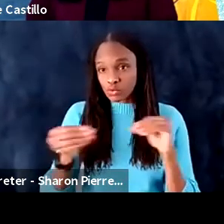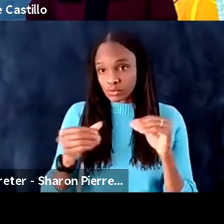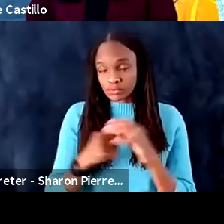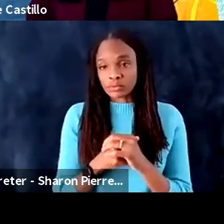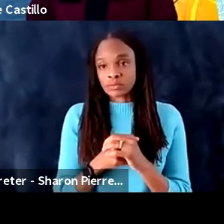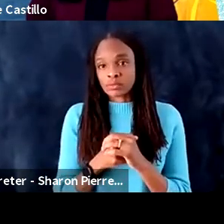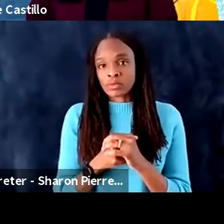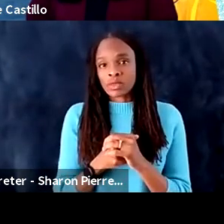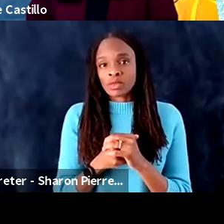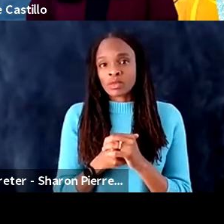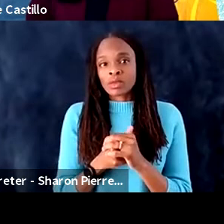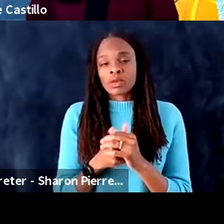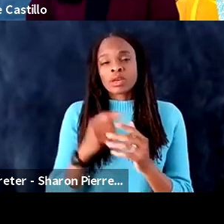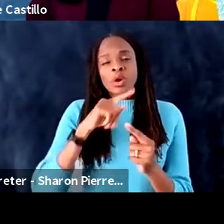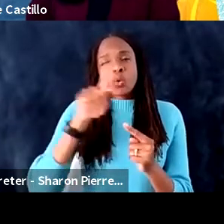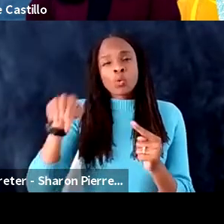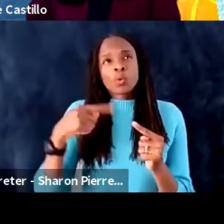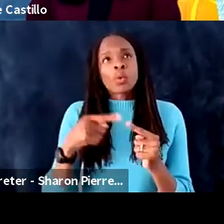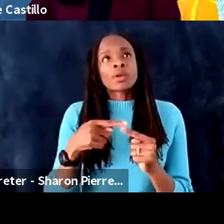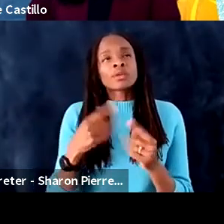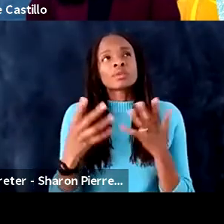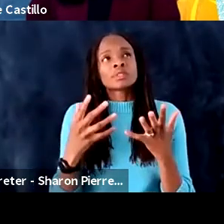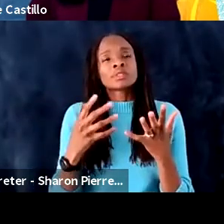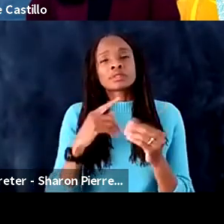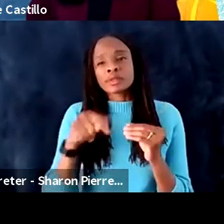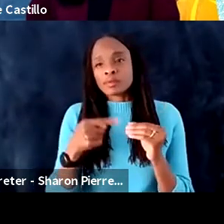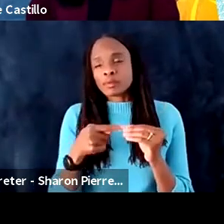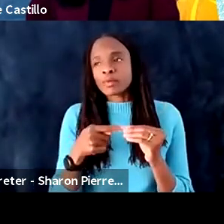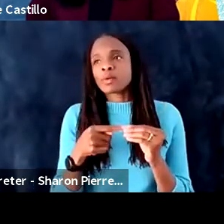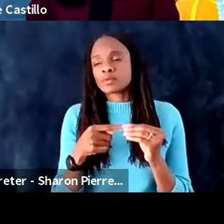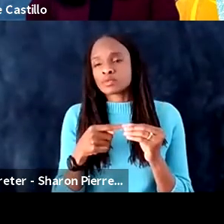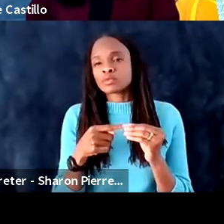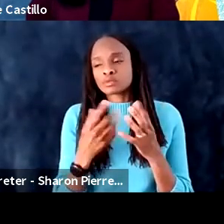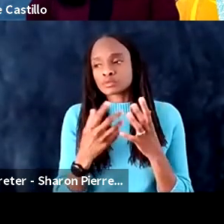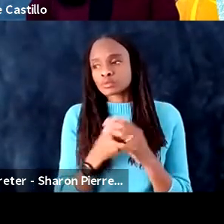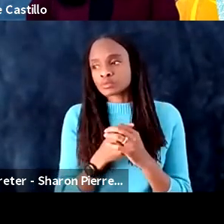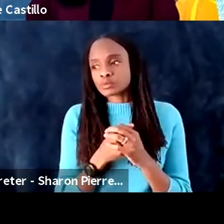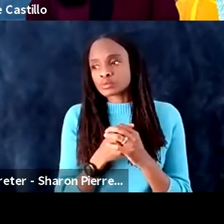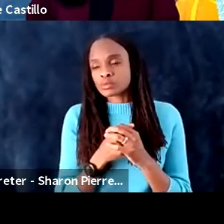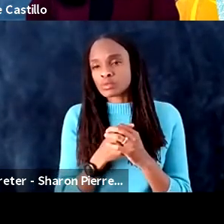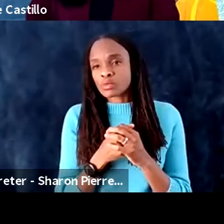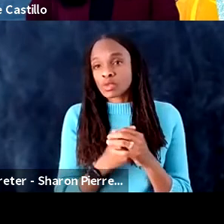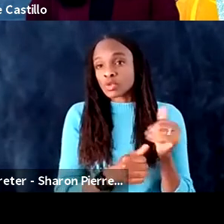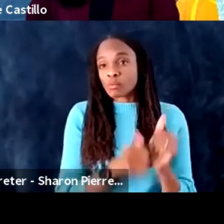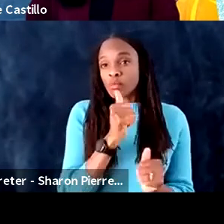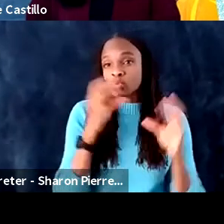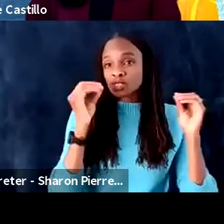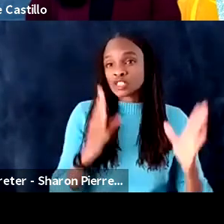that when it came to trying to go from basically most teachers not using